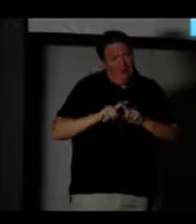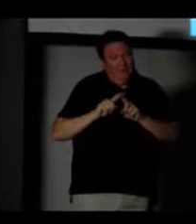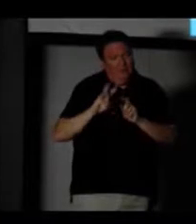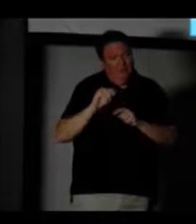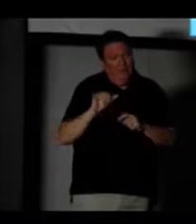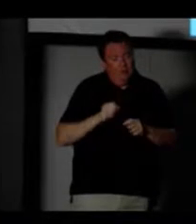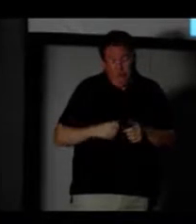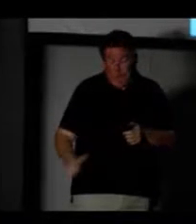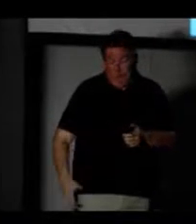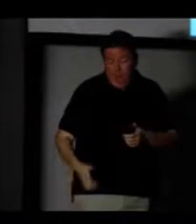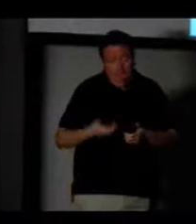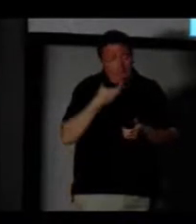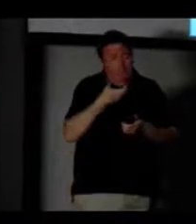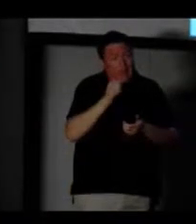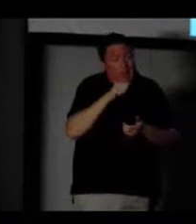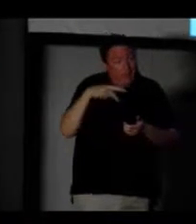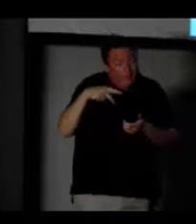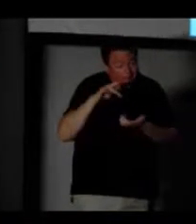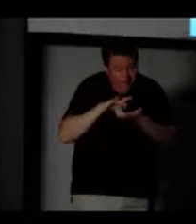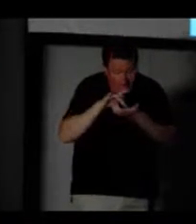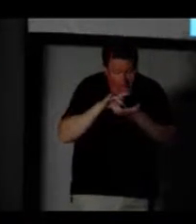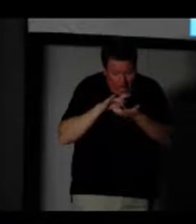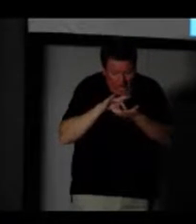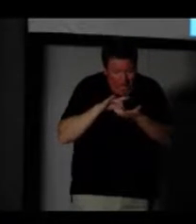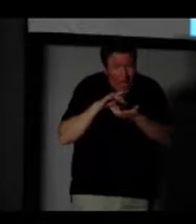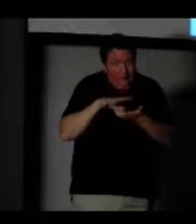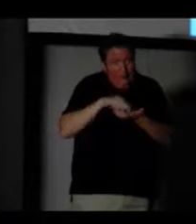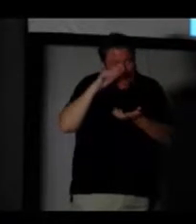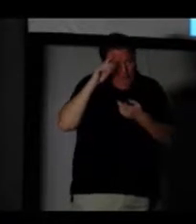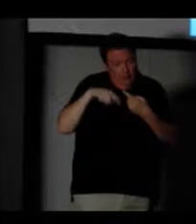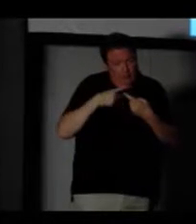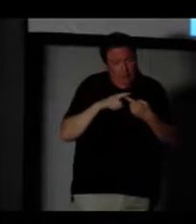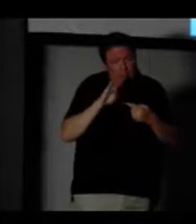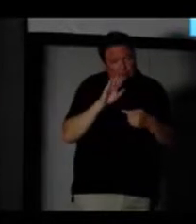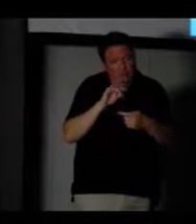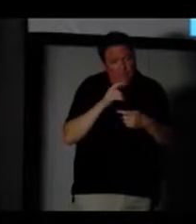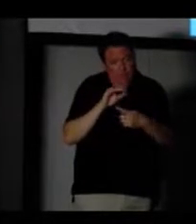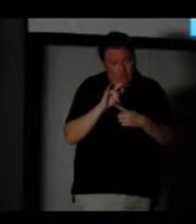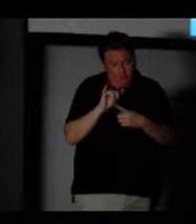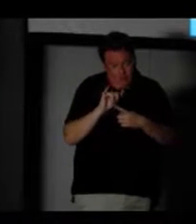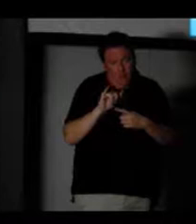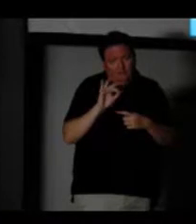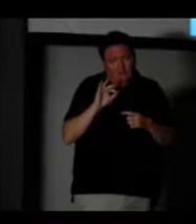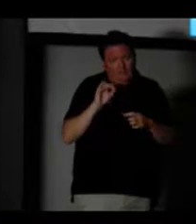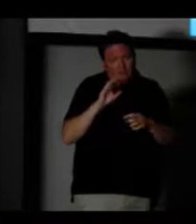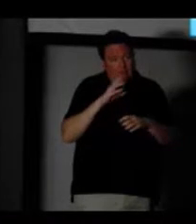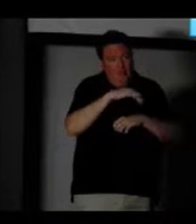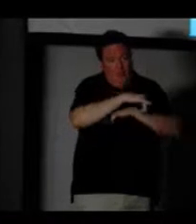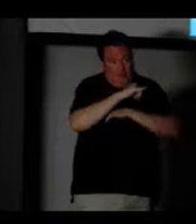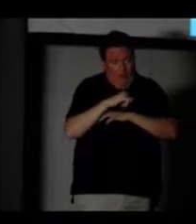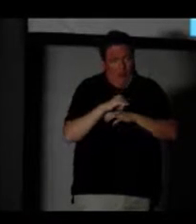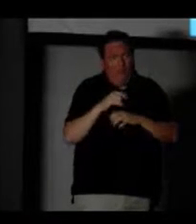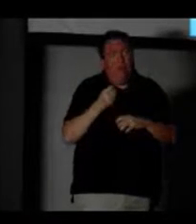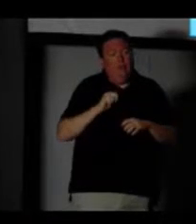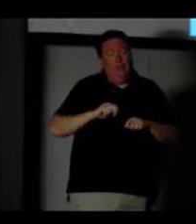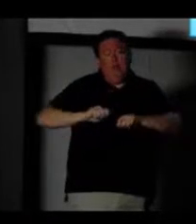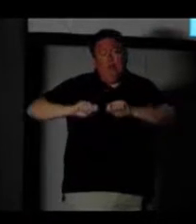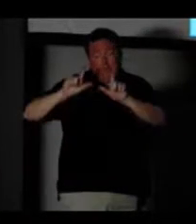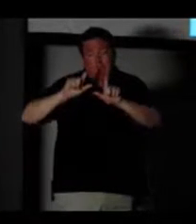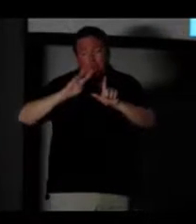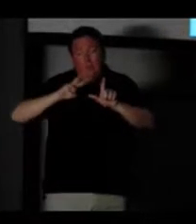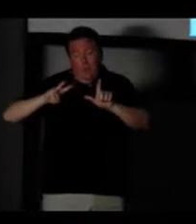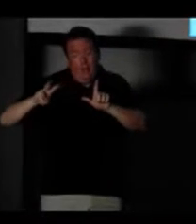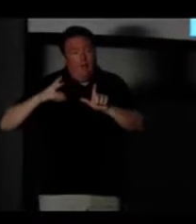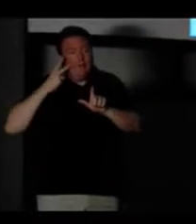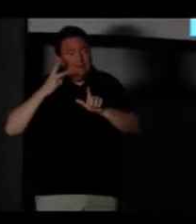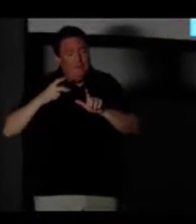the app to look at different aspects of the biology of the whale. They then go onto the web, use the web to look at longer stories and so